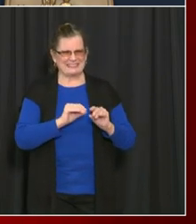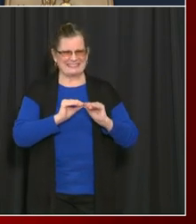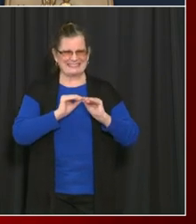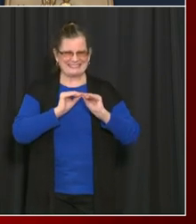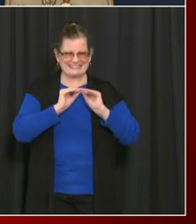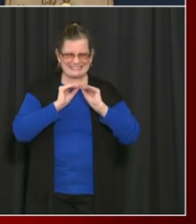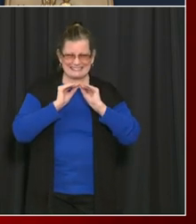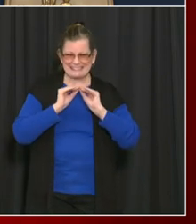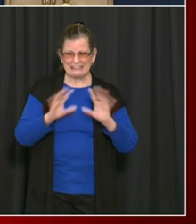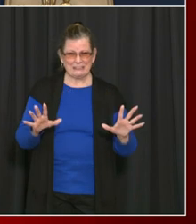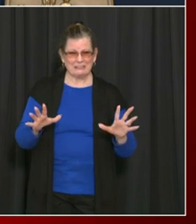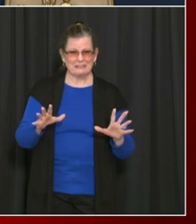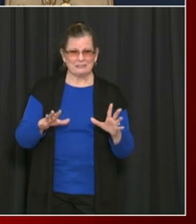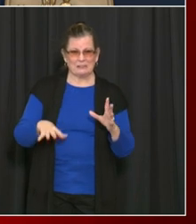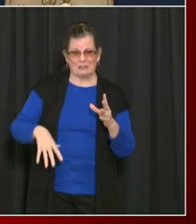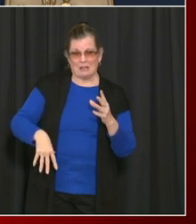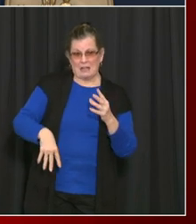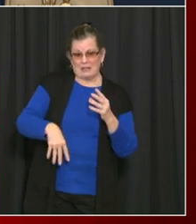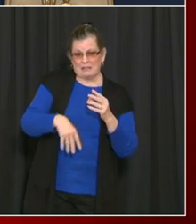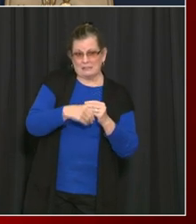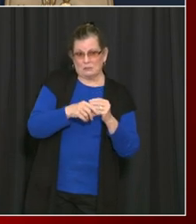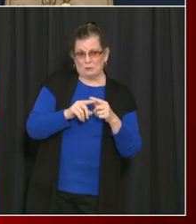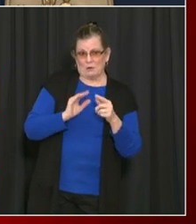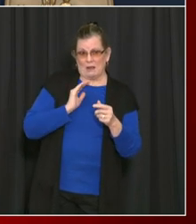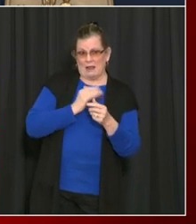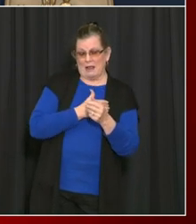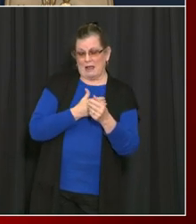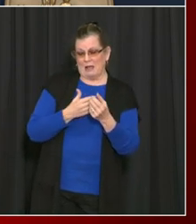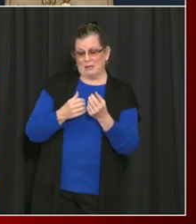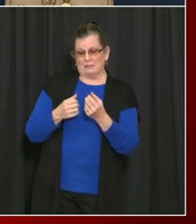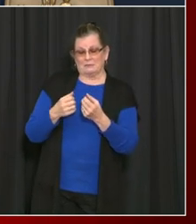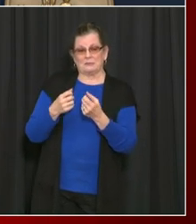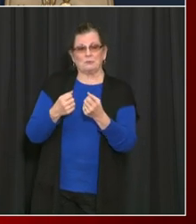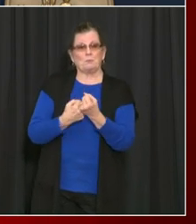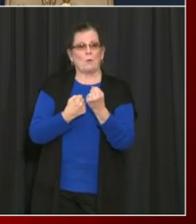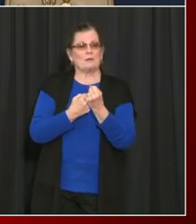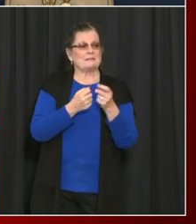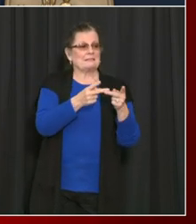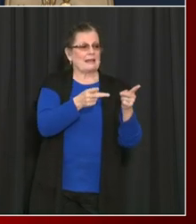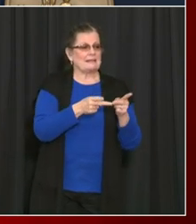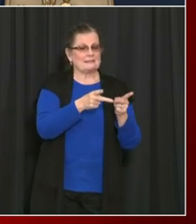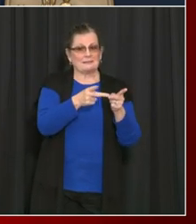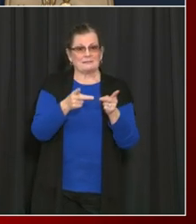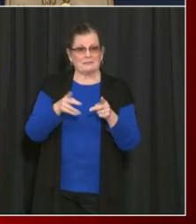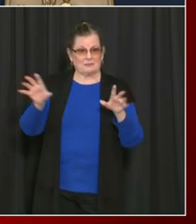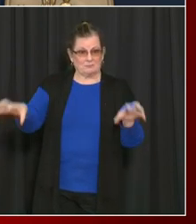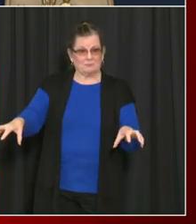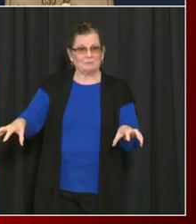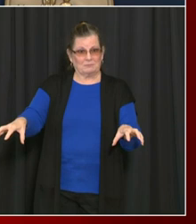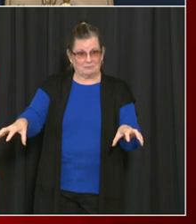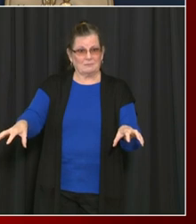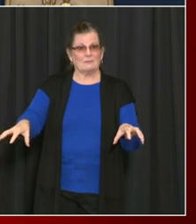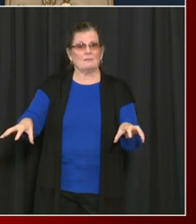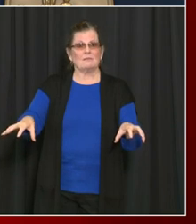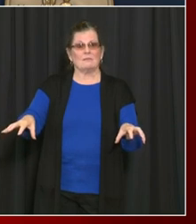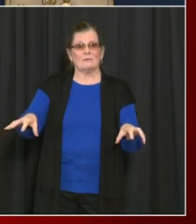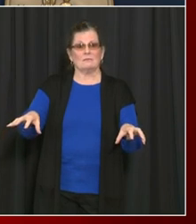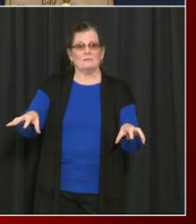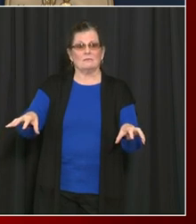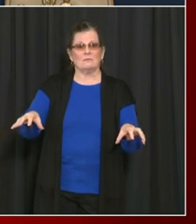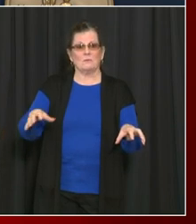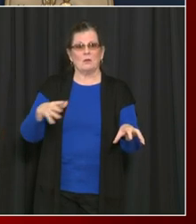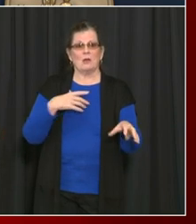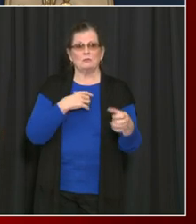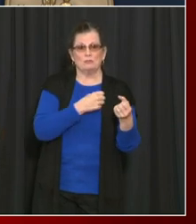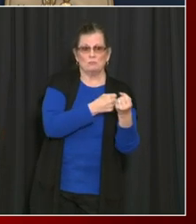in addition to our city-supported sites, your providers and hospital systems around the